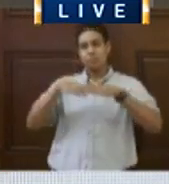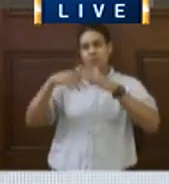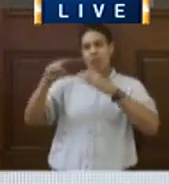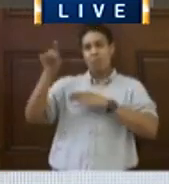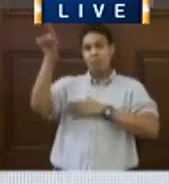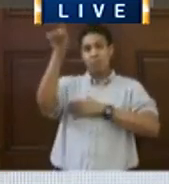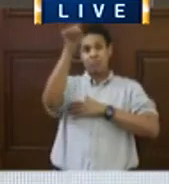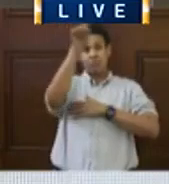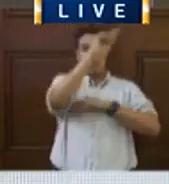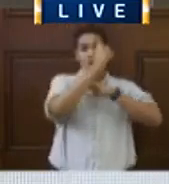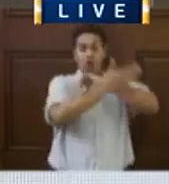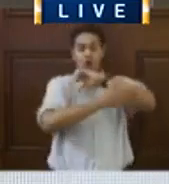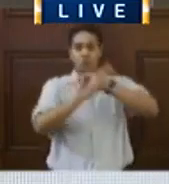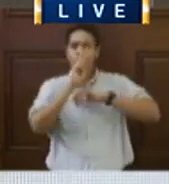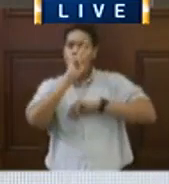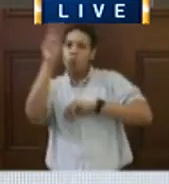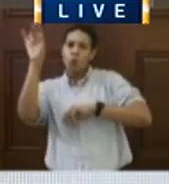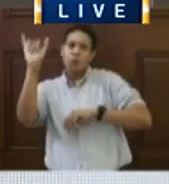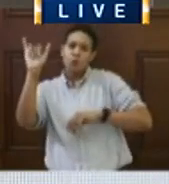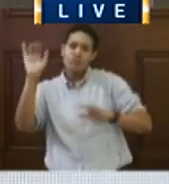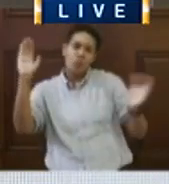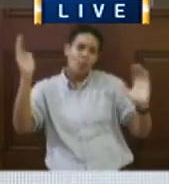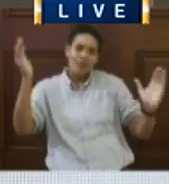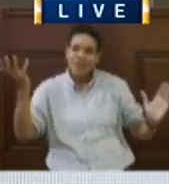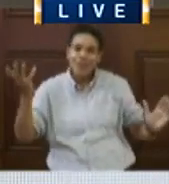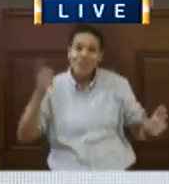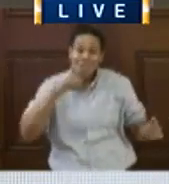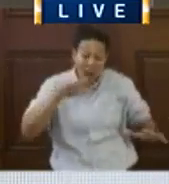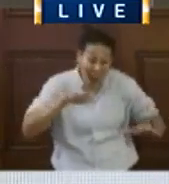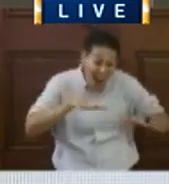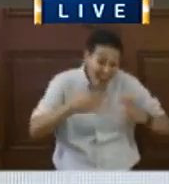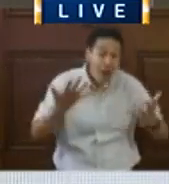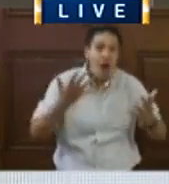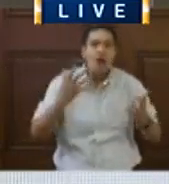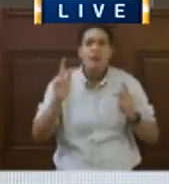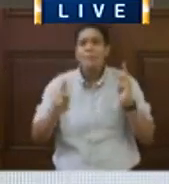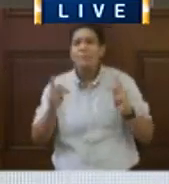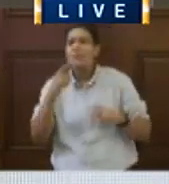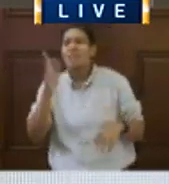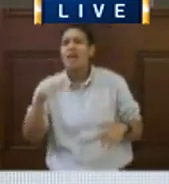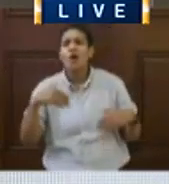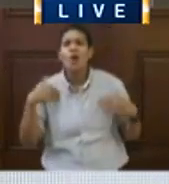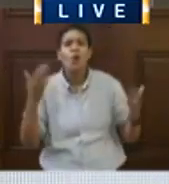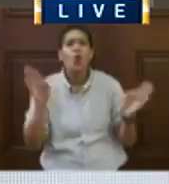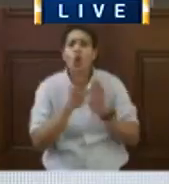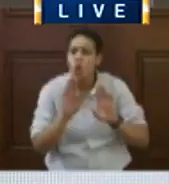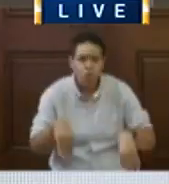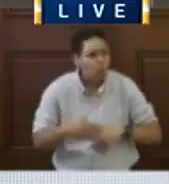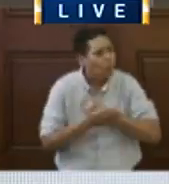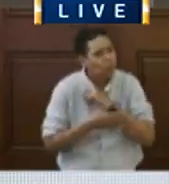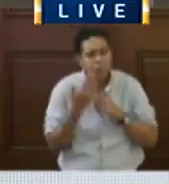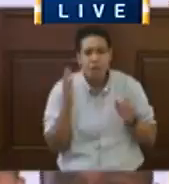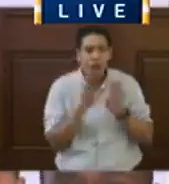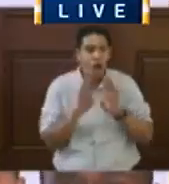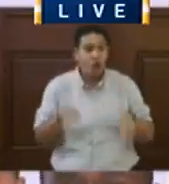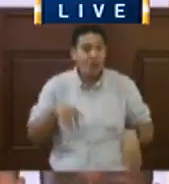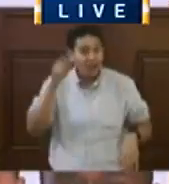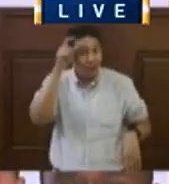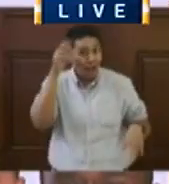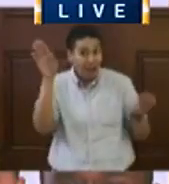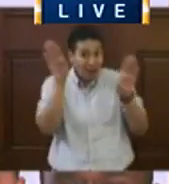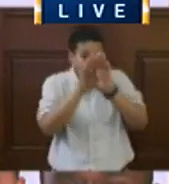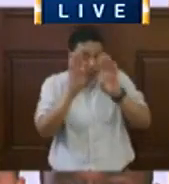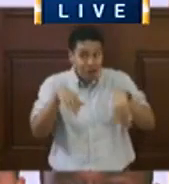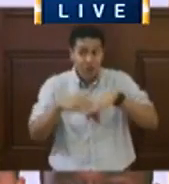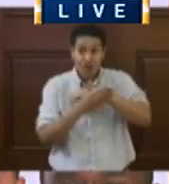lot of moving parts, and as I said earlier, there are a lot of people who say, let's go into lockdown. But if you go into lockdown too